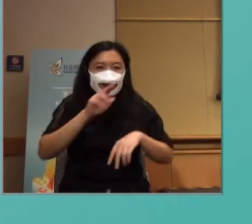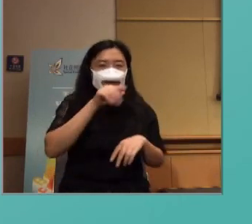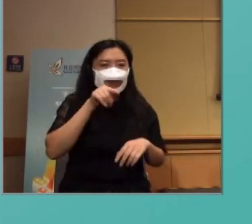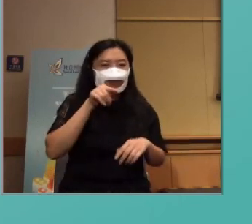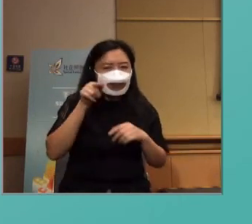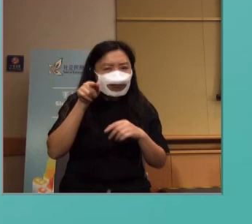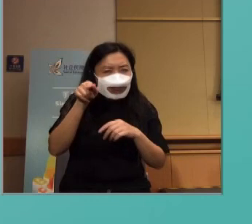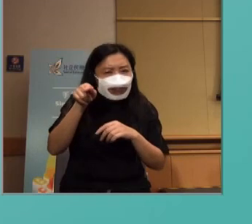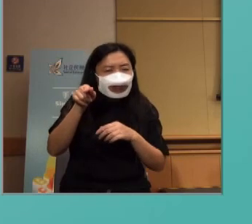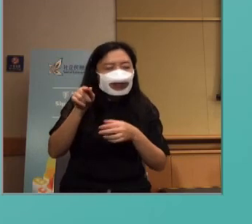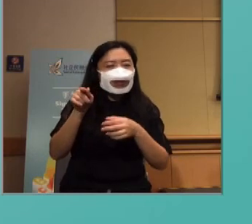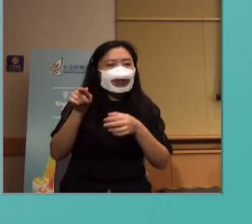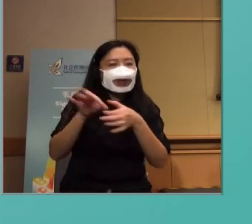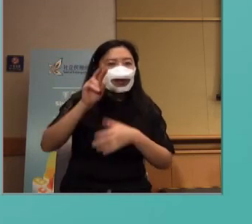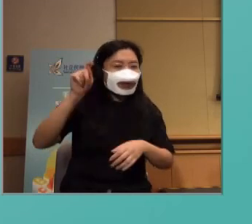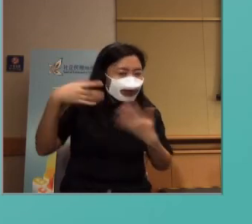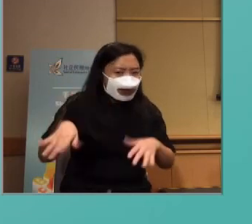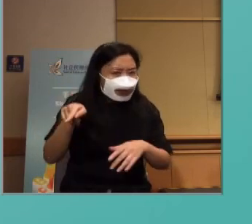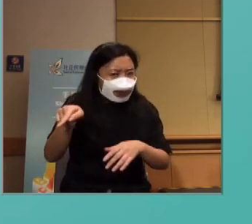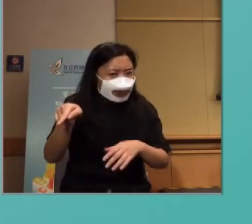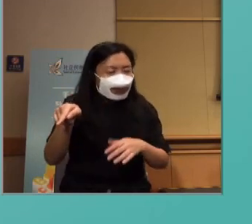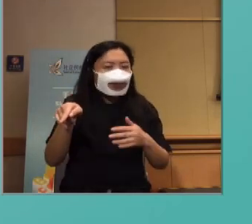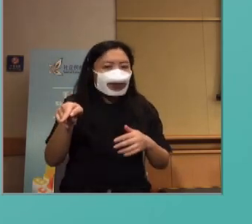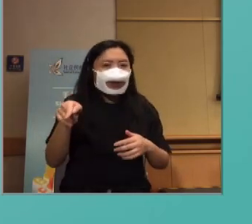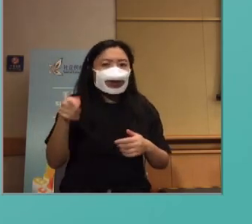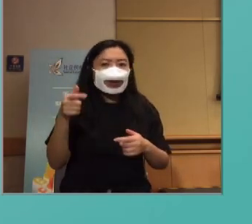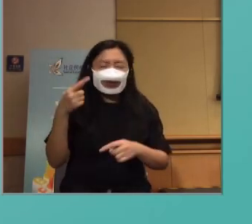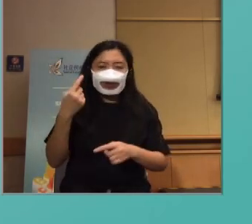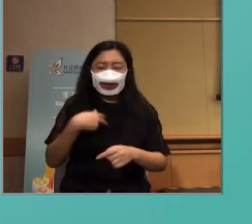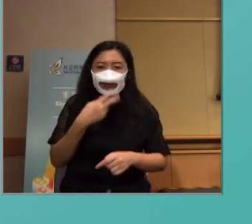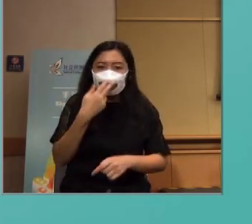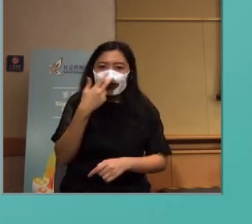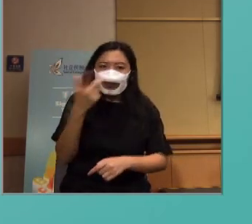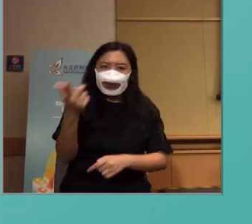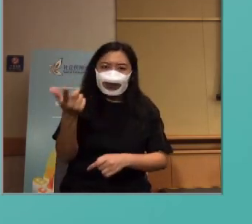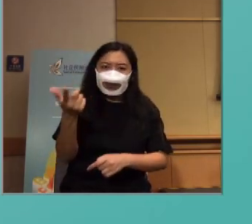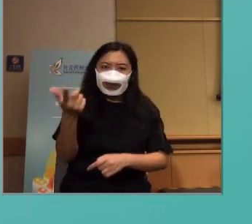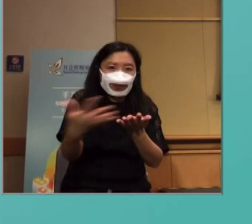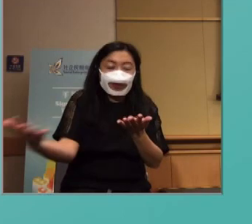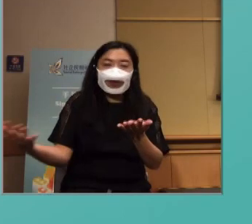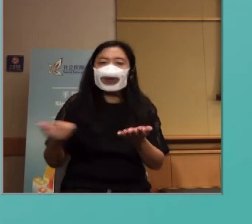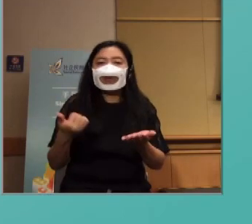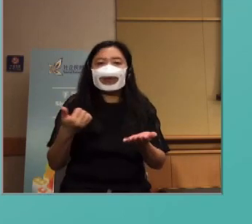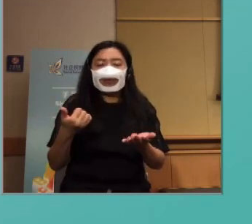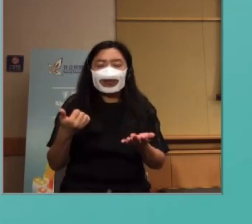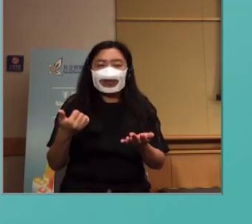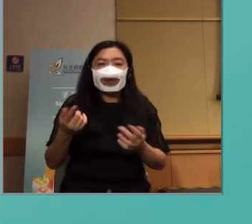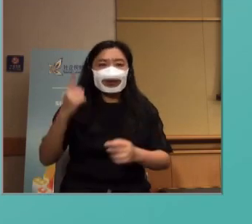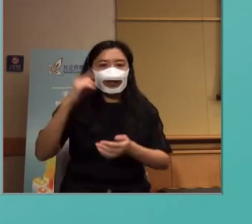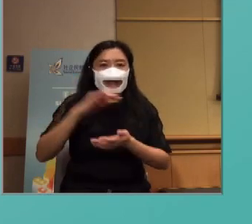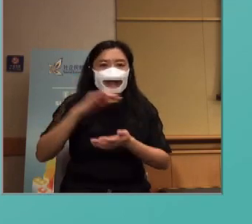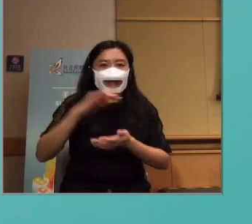I learned that NFTs can do a lot more. I did 3 experiments last year. One is a simple demo